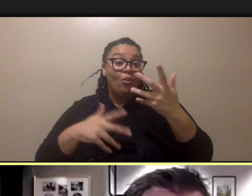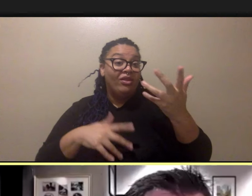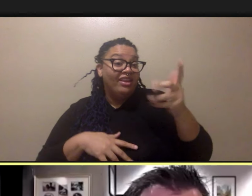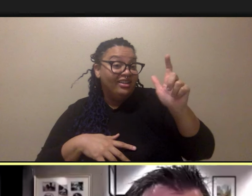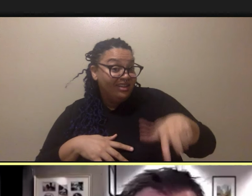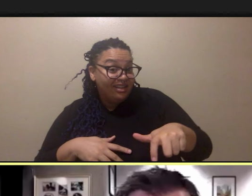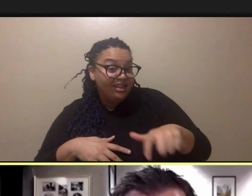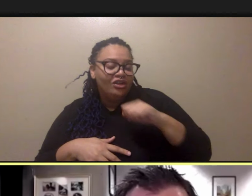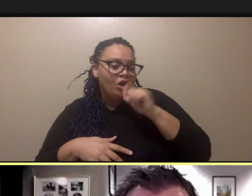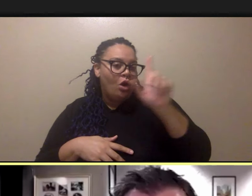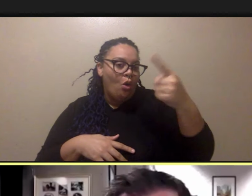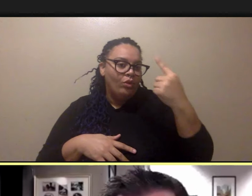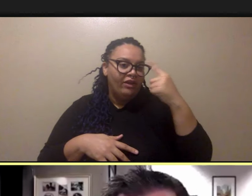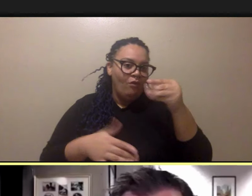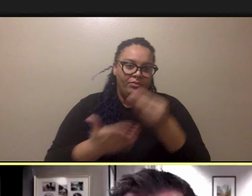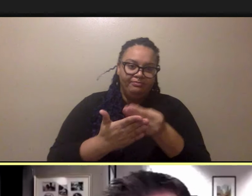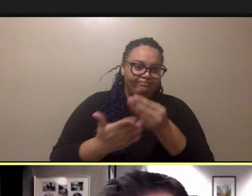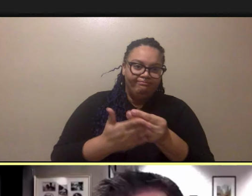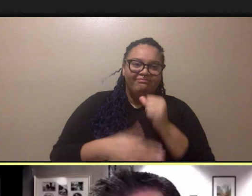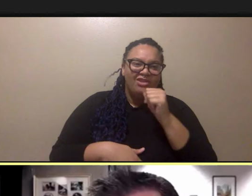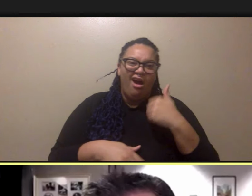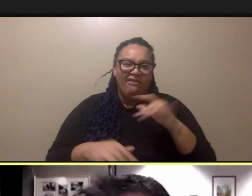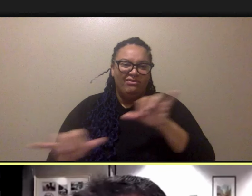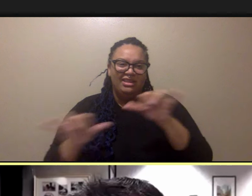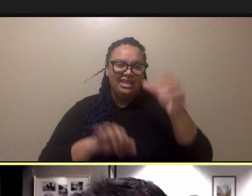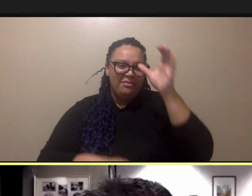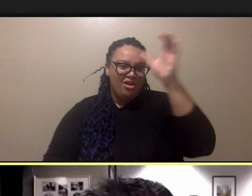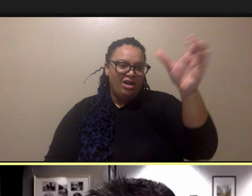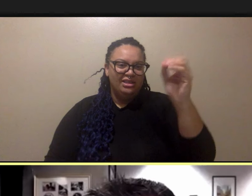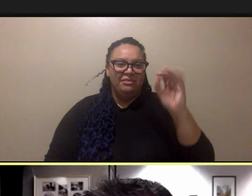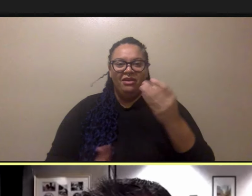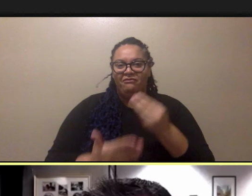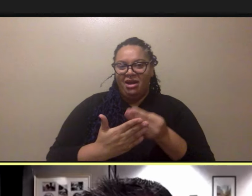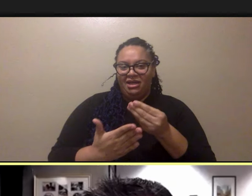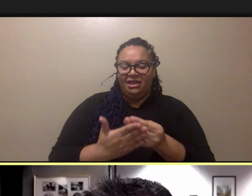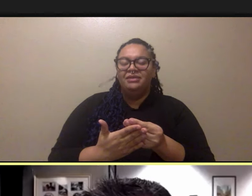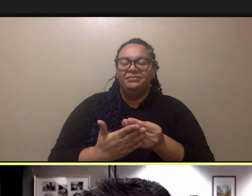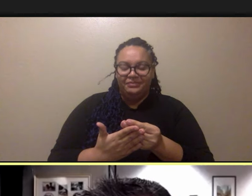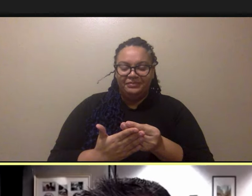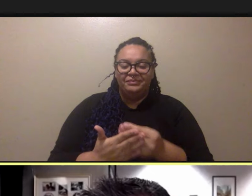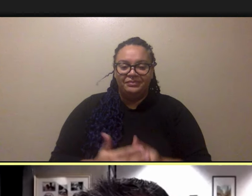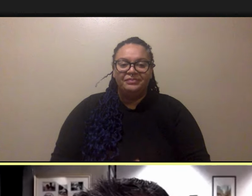make profit. They didn't have quite the same concept of money. So